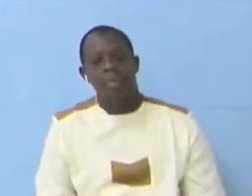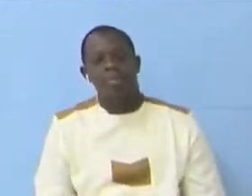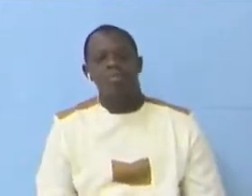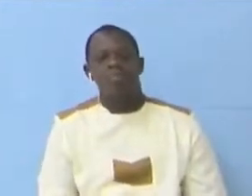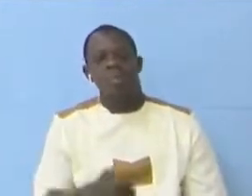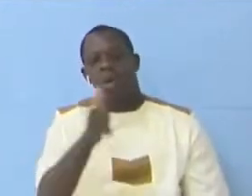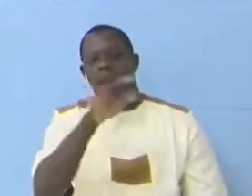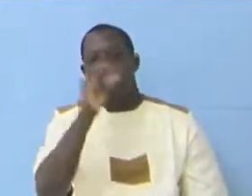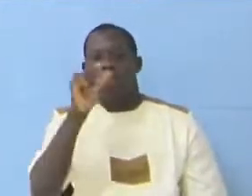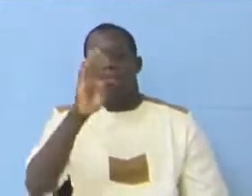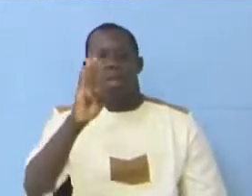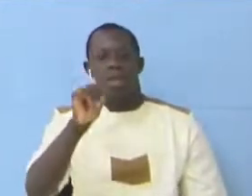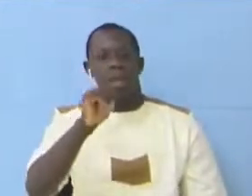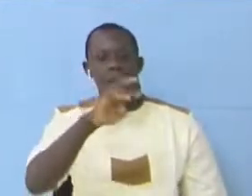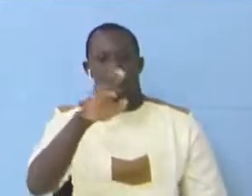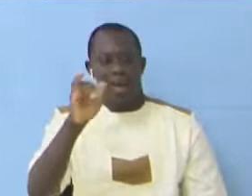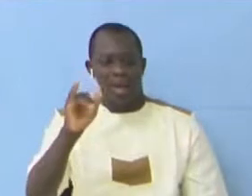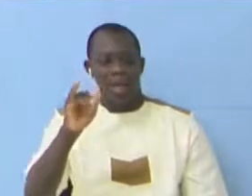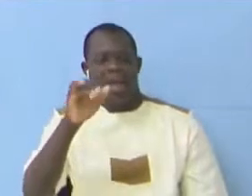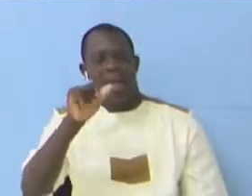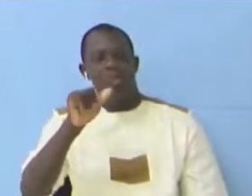Antway, Ghanaian.